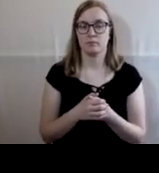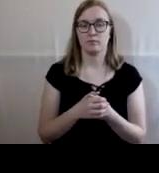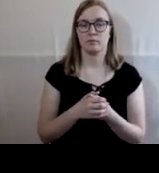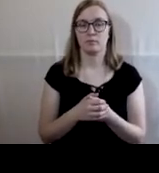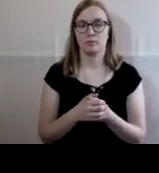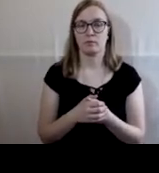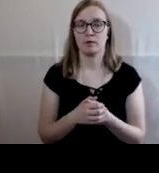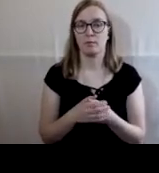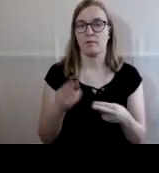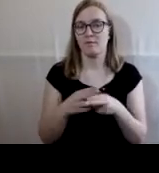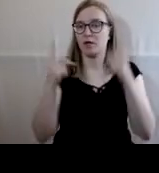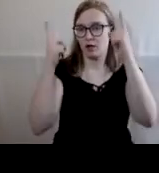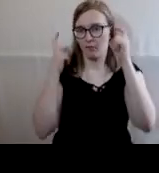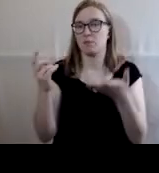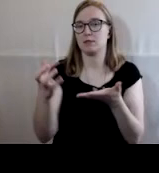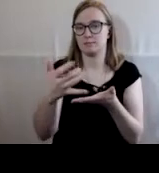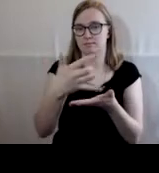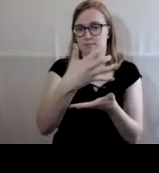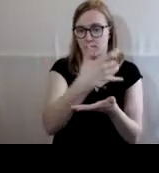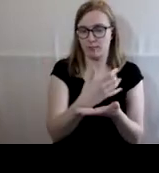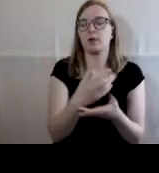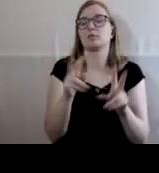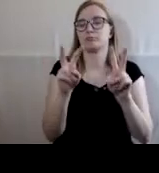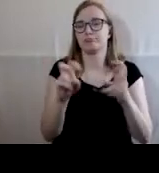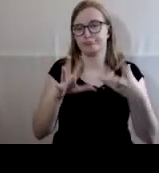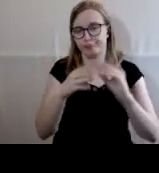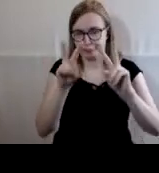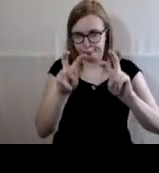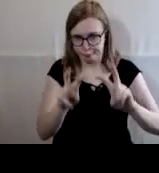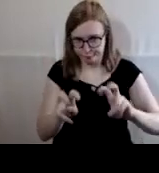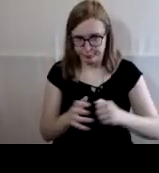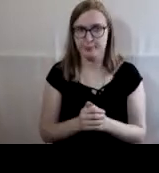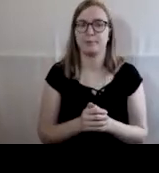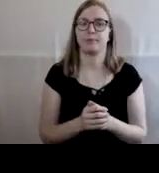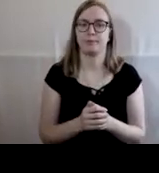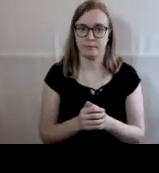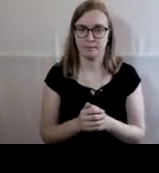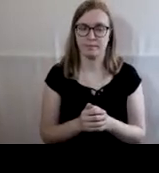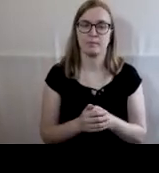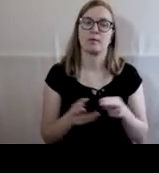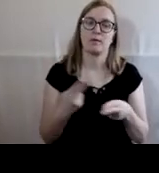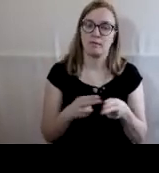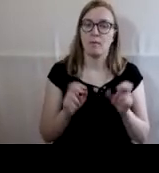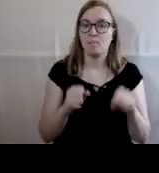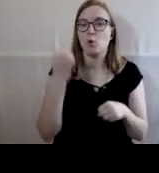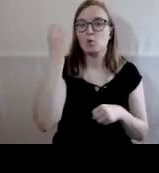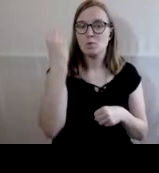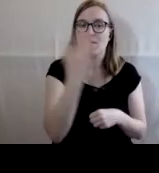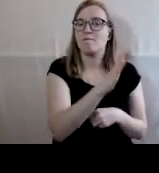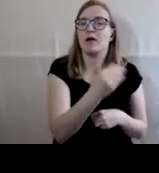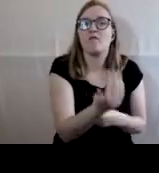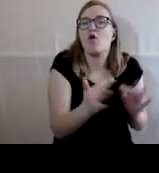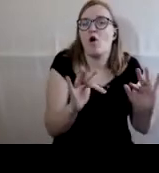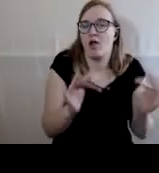data tell you? And of course, that means the nature of the learners now undertaking